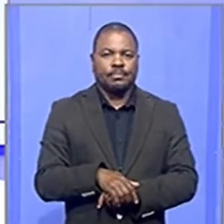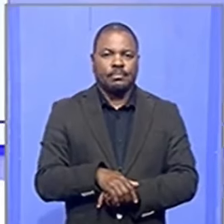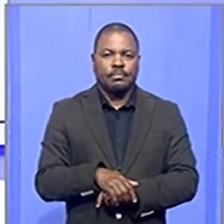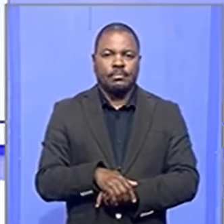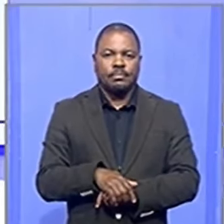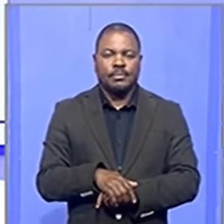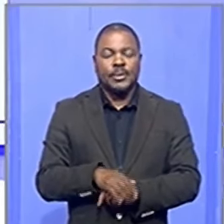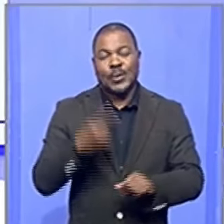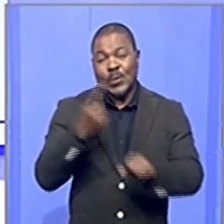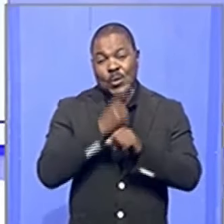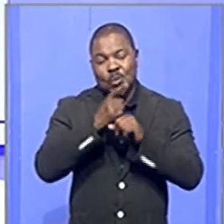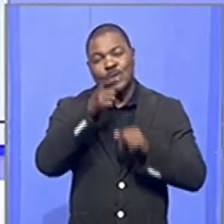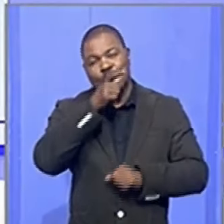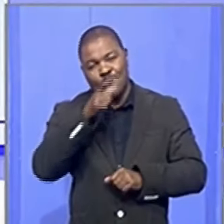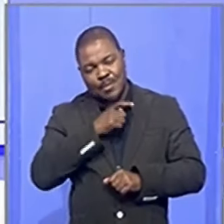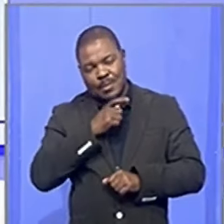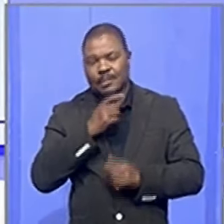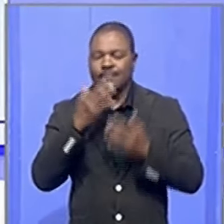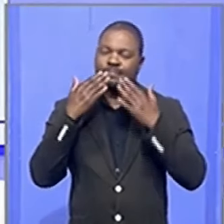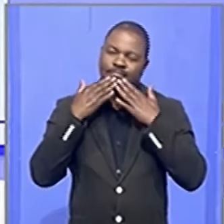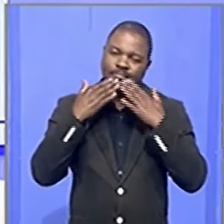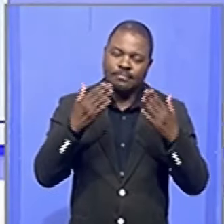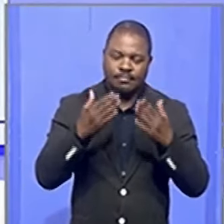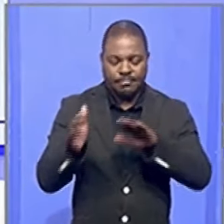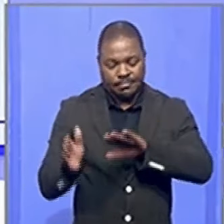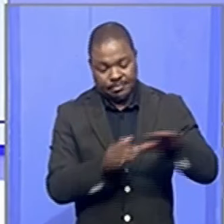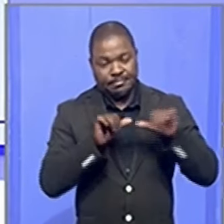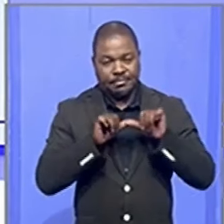ka mehla le mehla re leboga maikutlo a lenahle re gatela pele